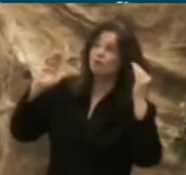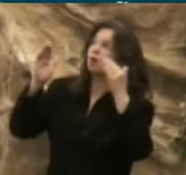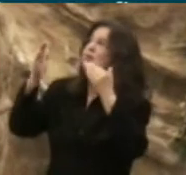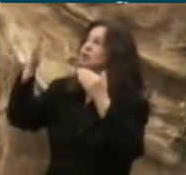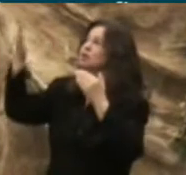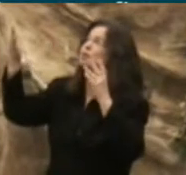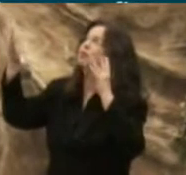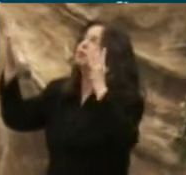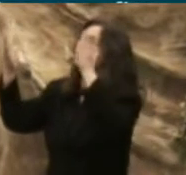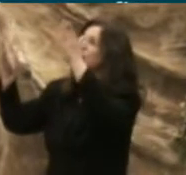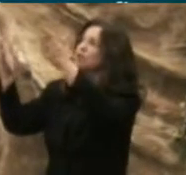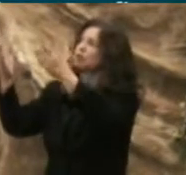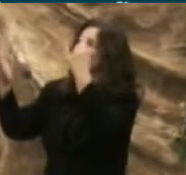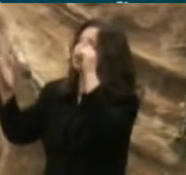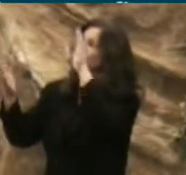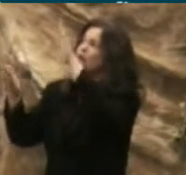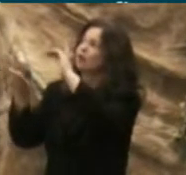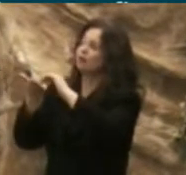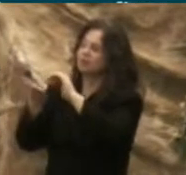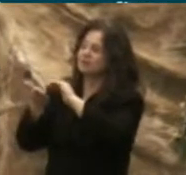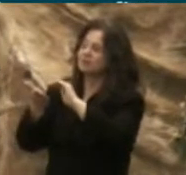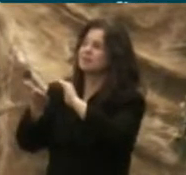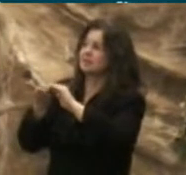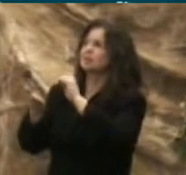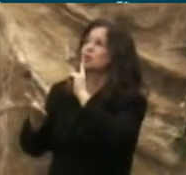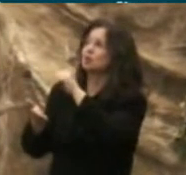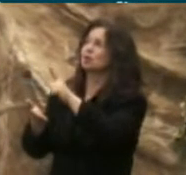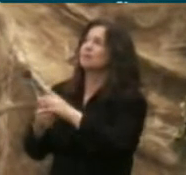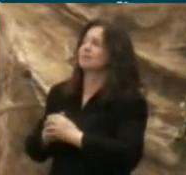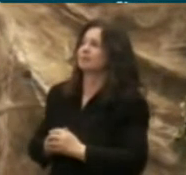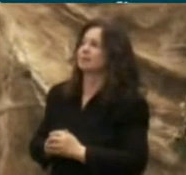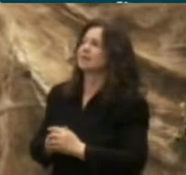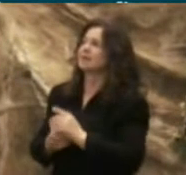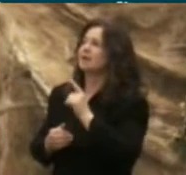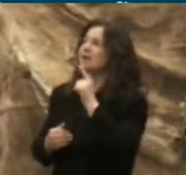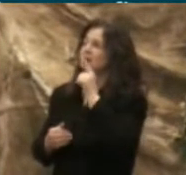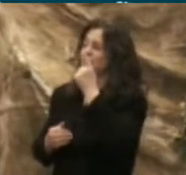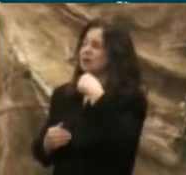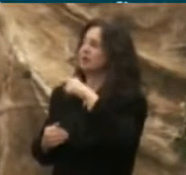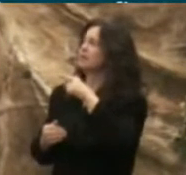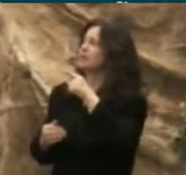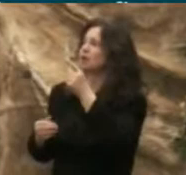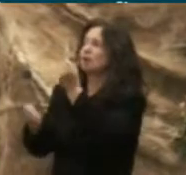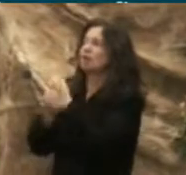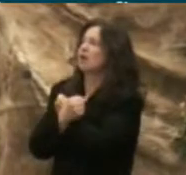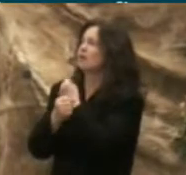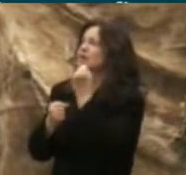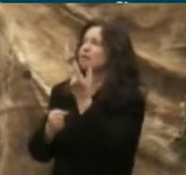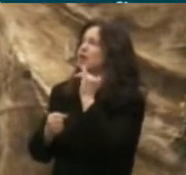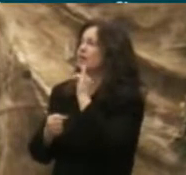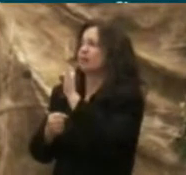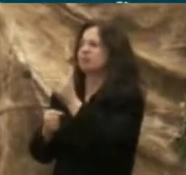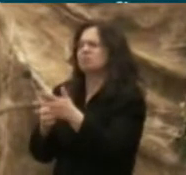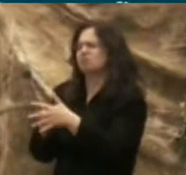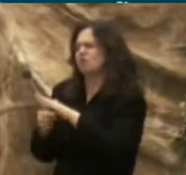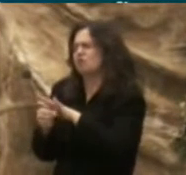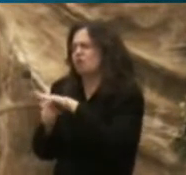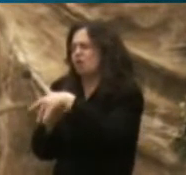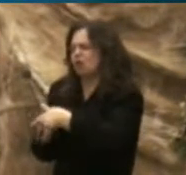future. For your forgiveness is sure, your welcome is clear, and your love overflows.